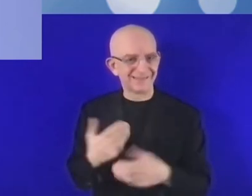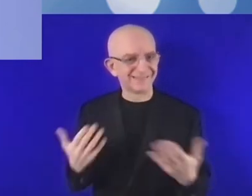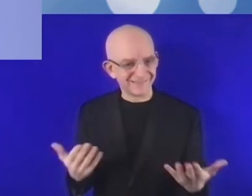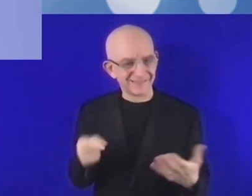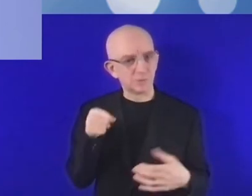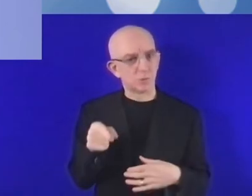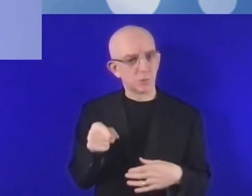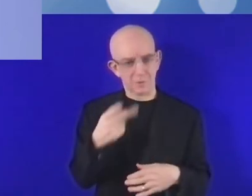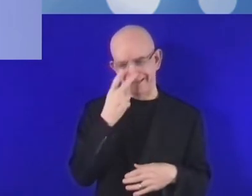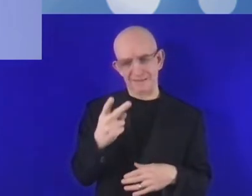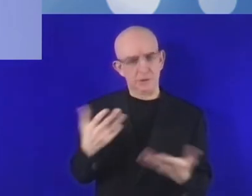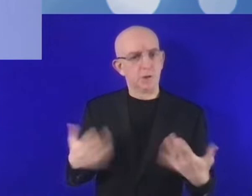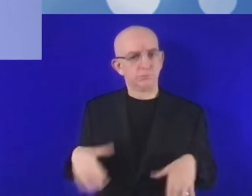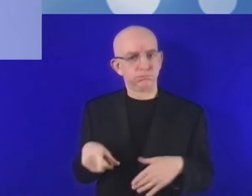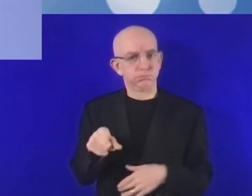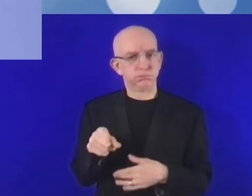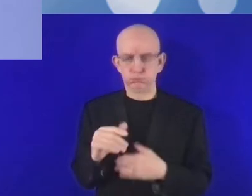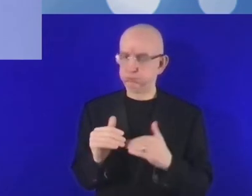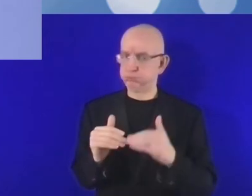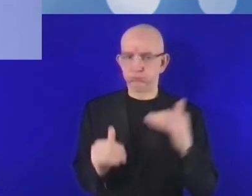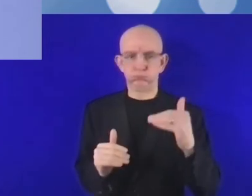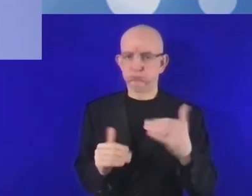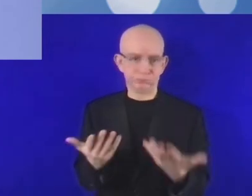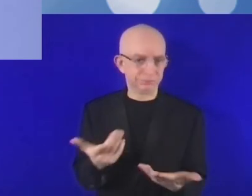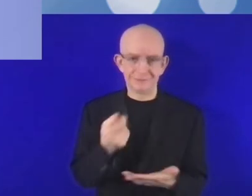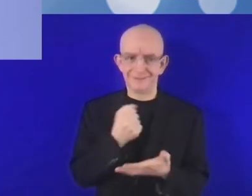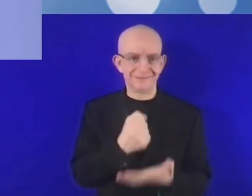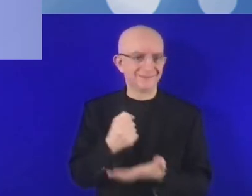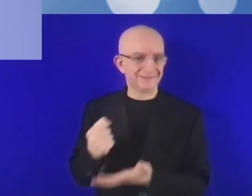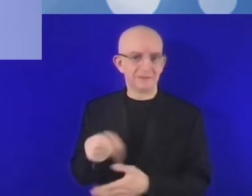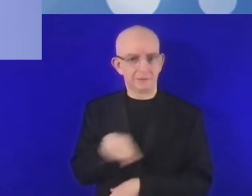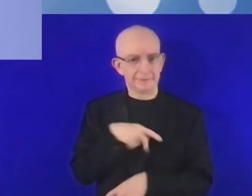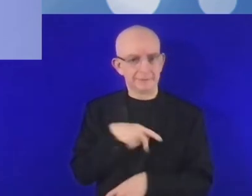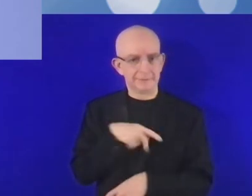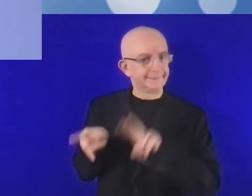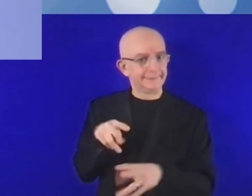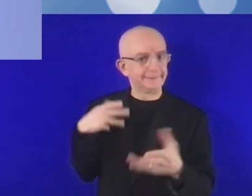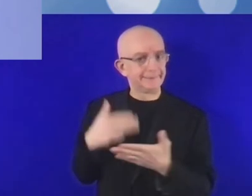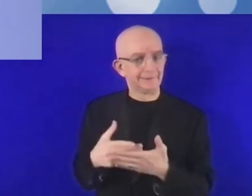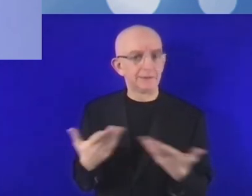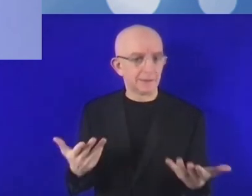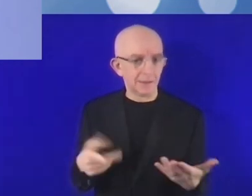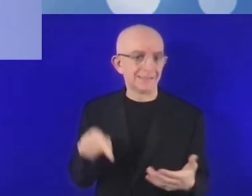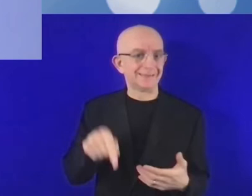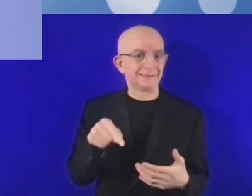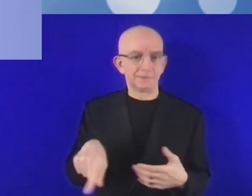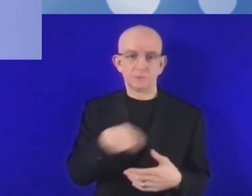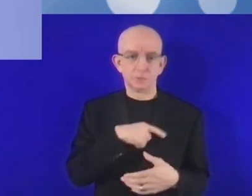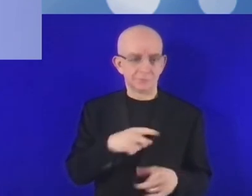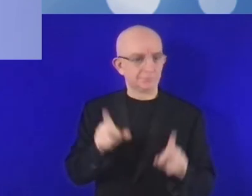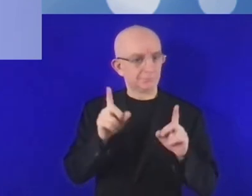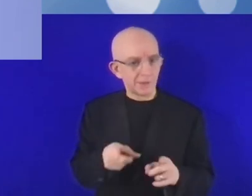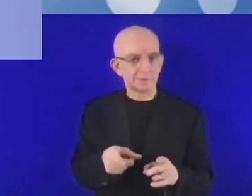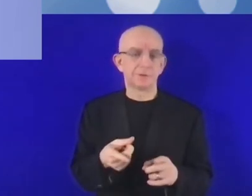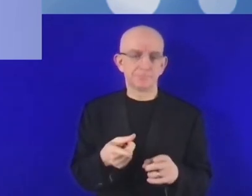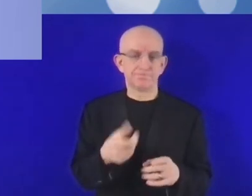for green technologies and digitally enabled products and services will be important grow engines in coming